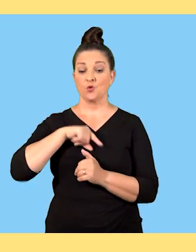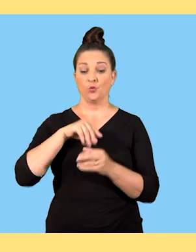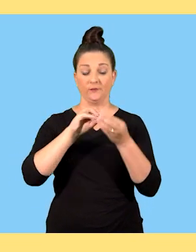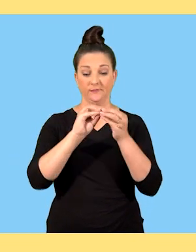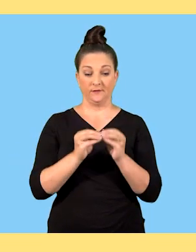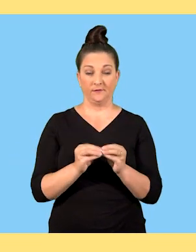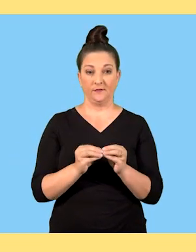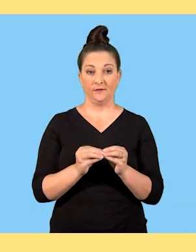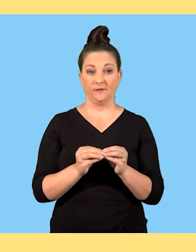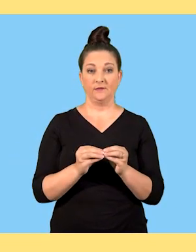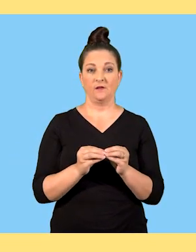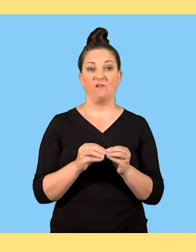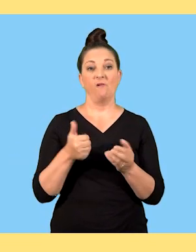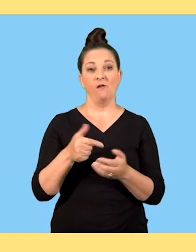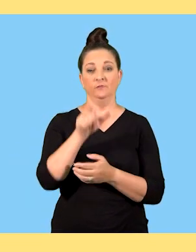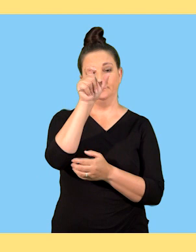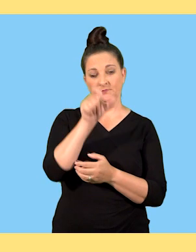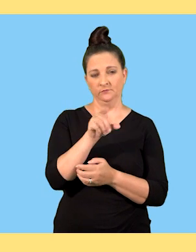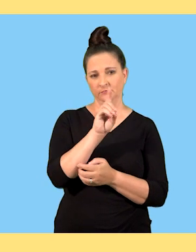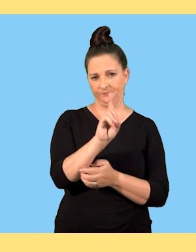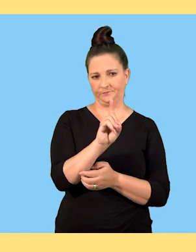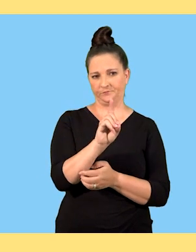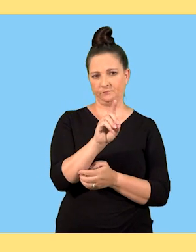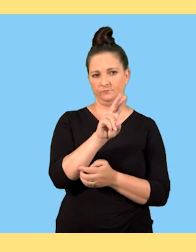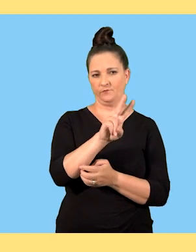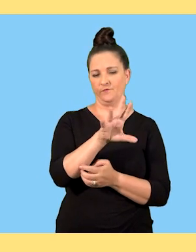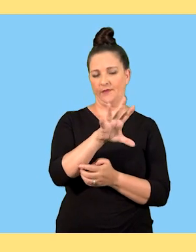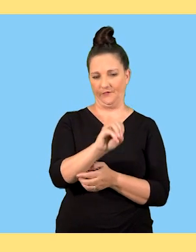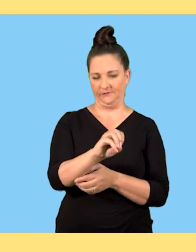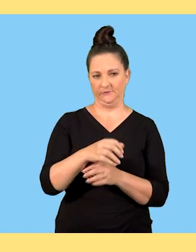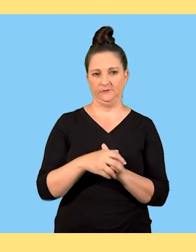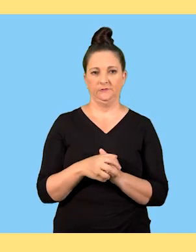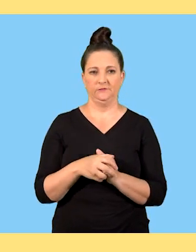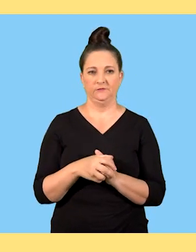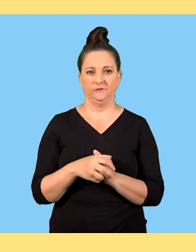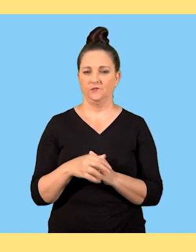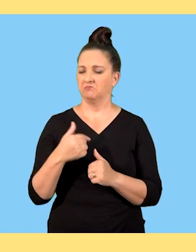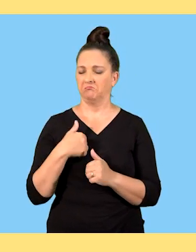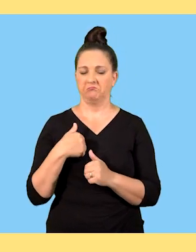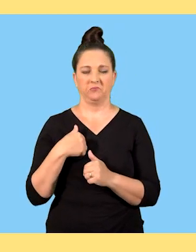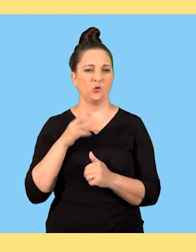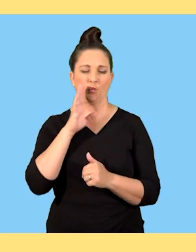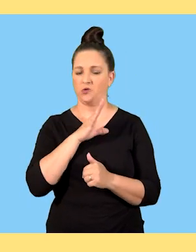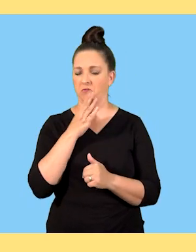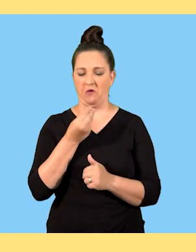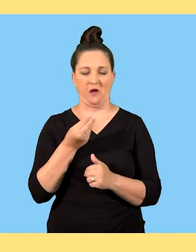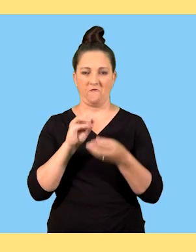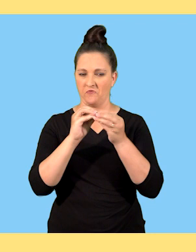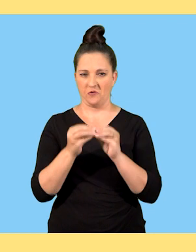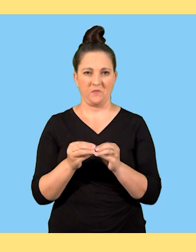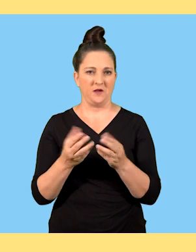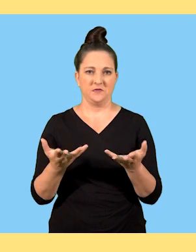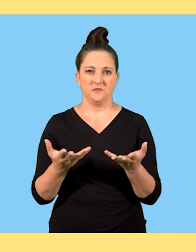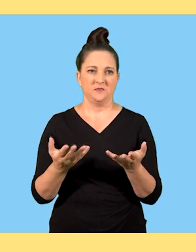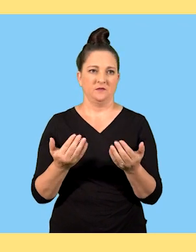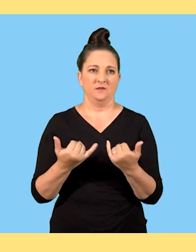Our repairs, therefore, will be recorded on the debit side as an expense, 250. We do not have any repairs